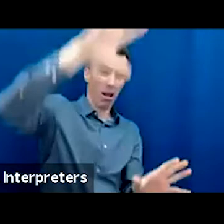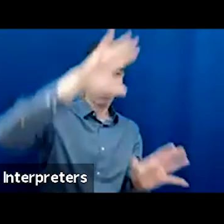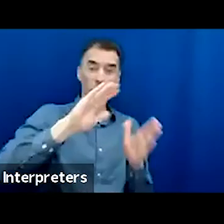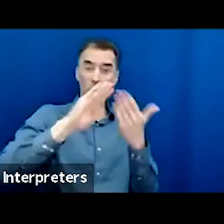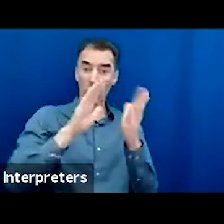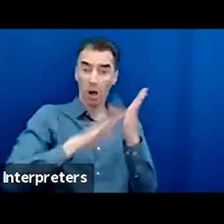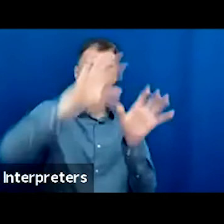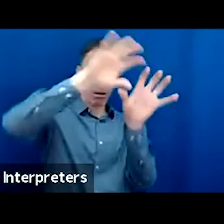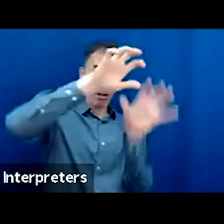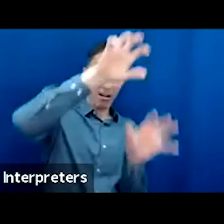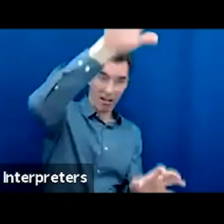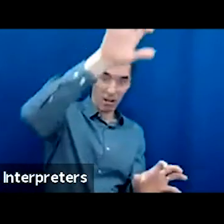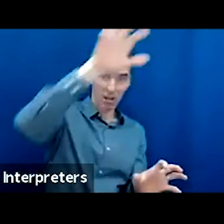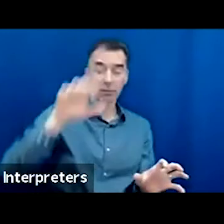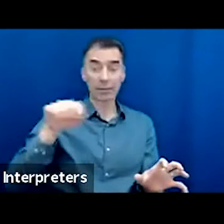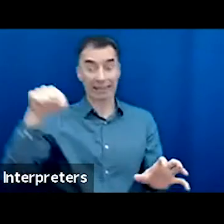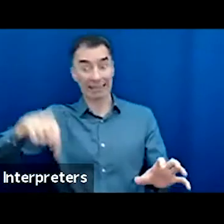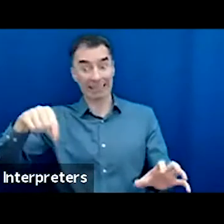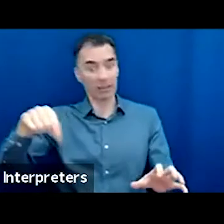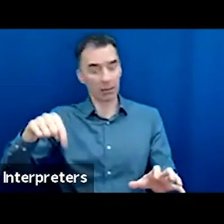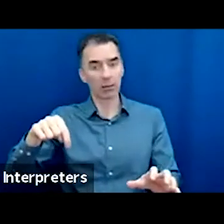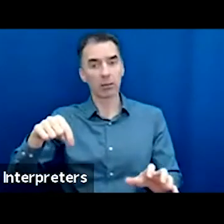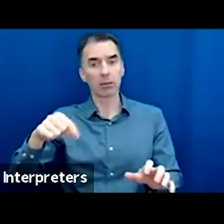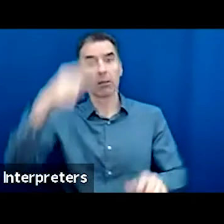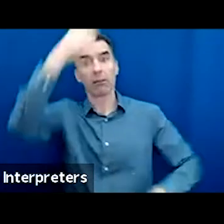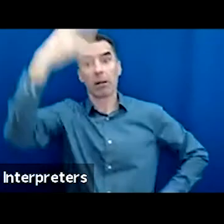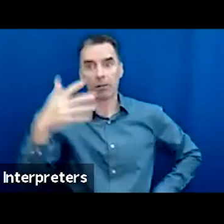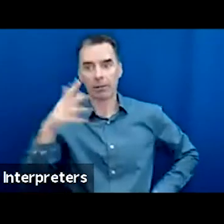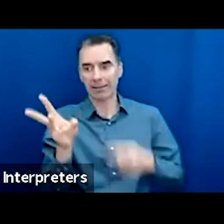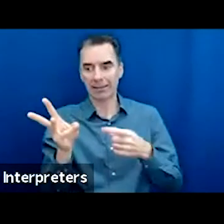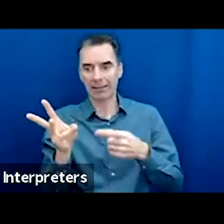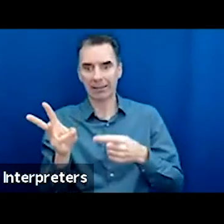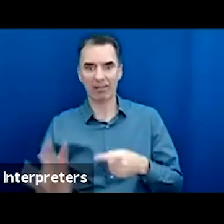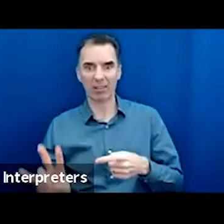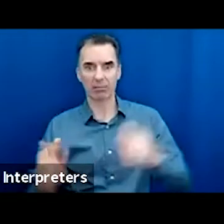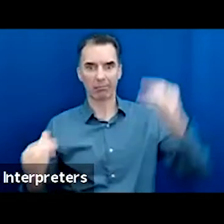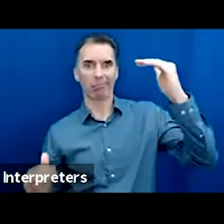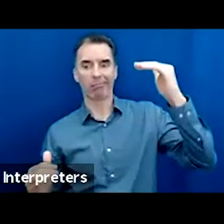districts statewide at 67th. All the way at the bottom almost.